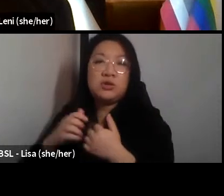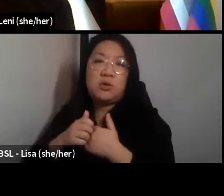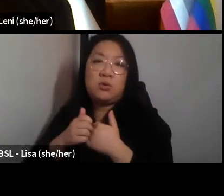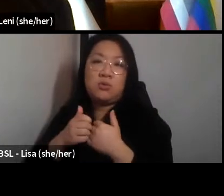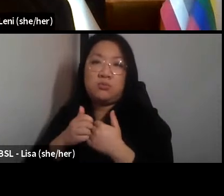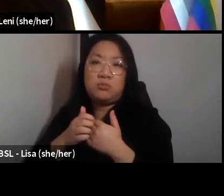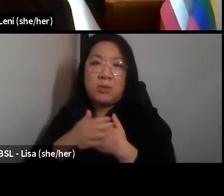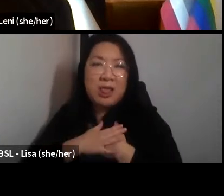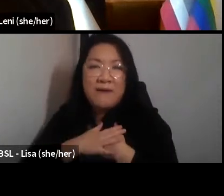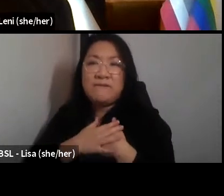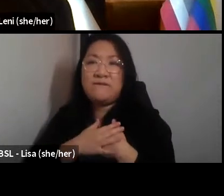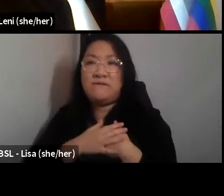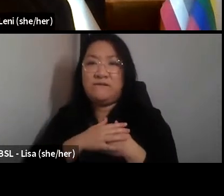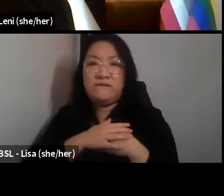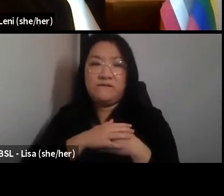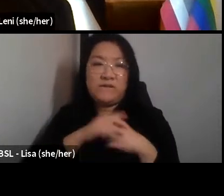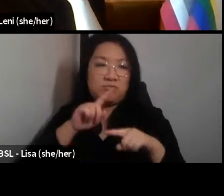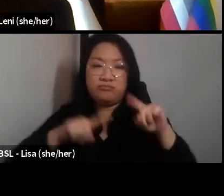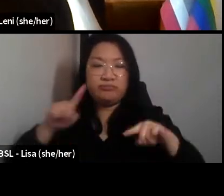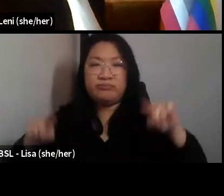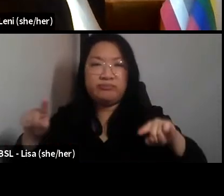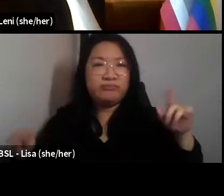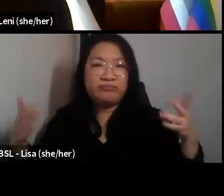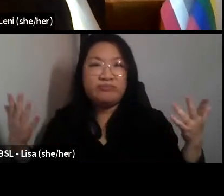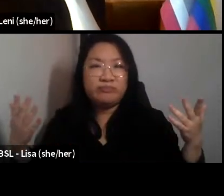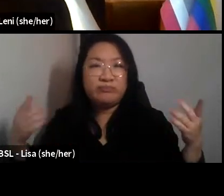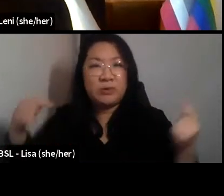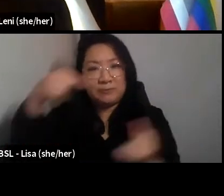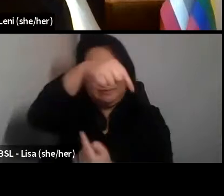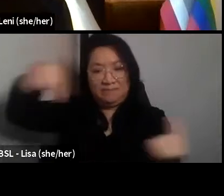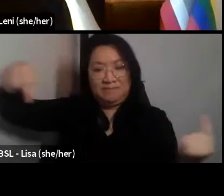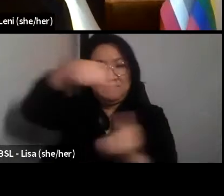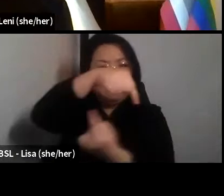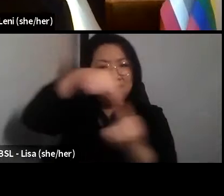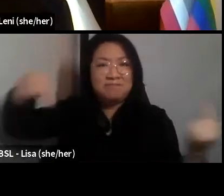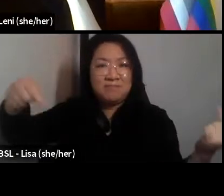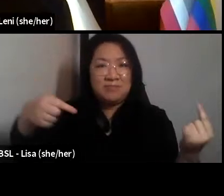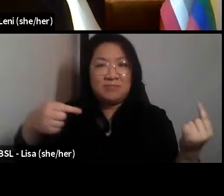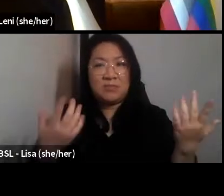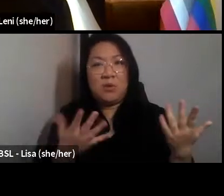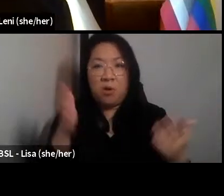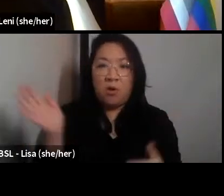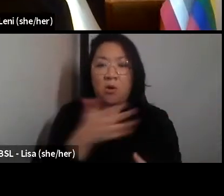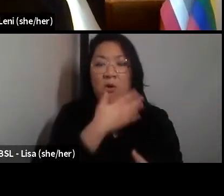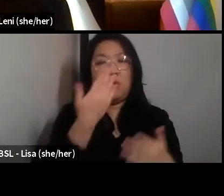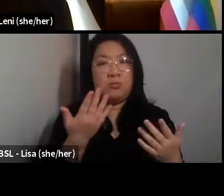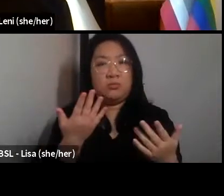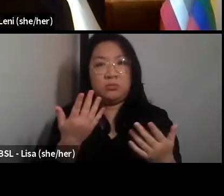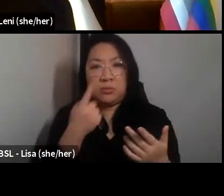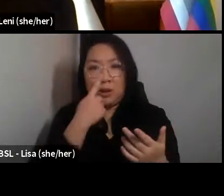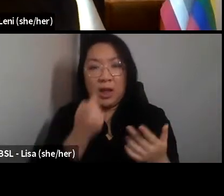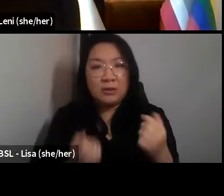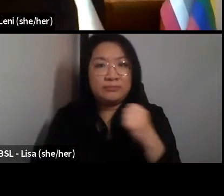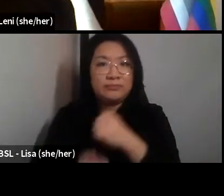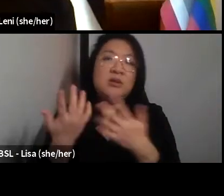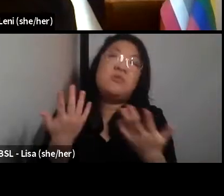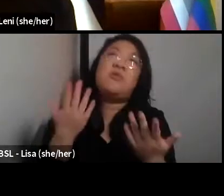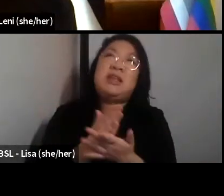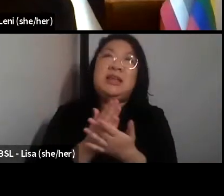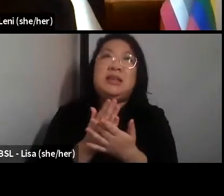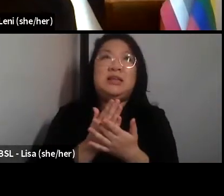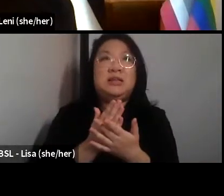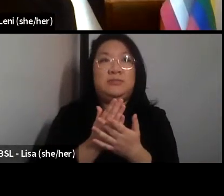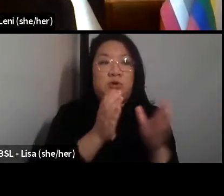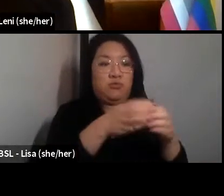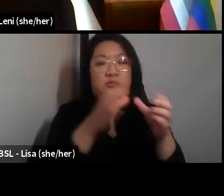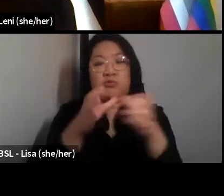mutually exclusive things. You can have varying different levels of each thing without feeling like that, you know, they should be as valid as each